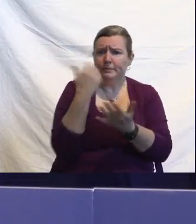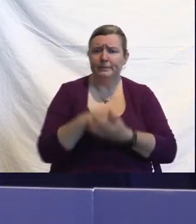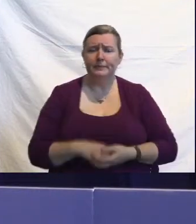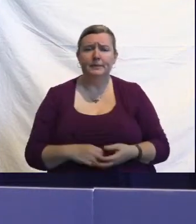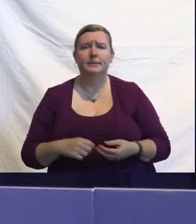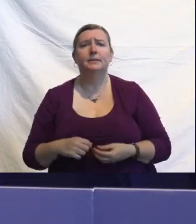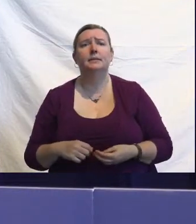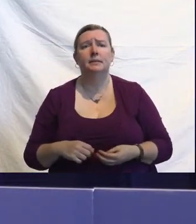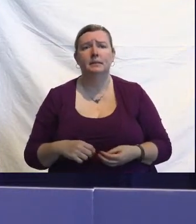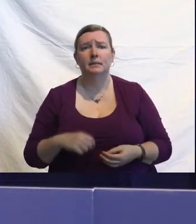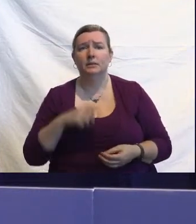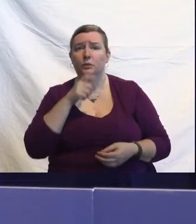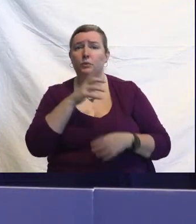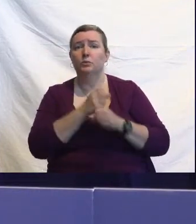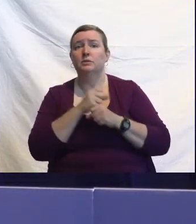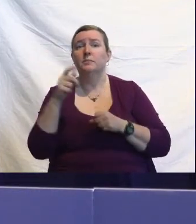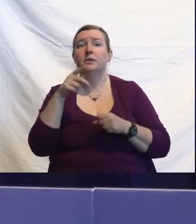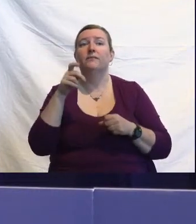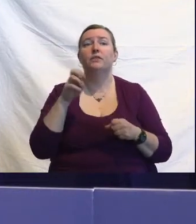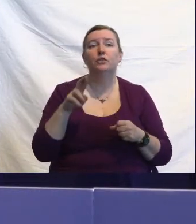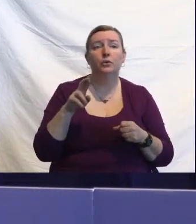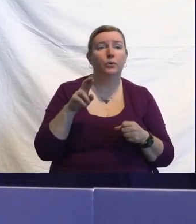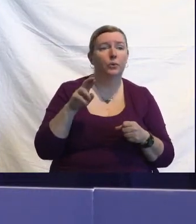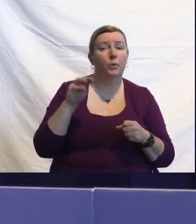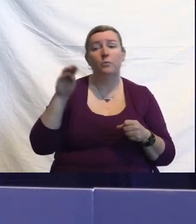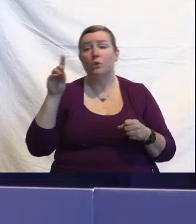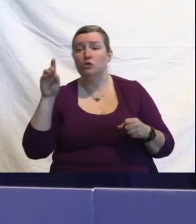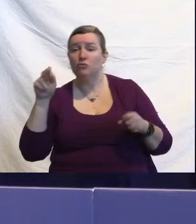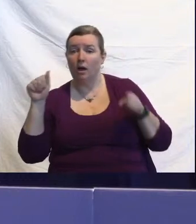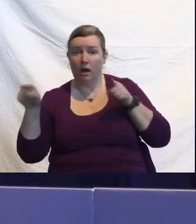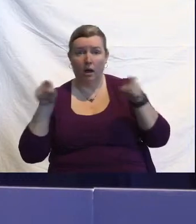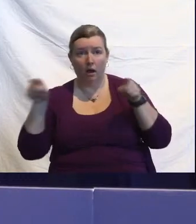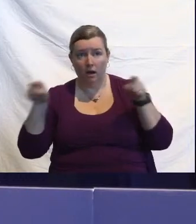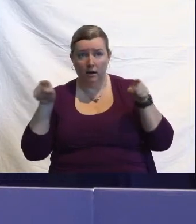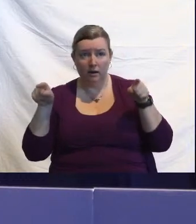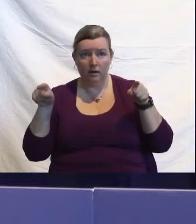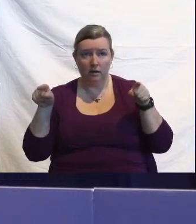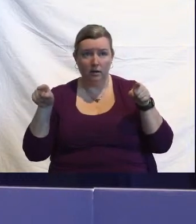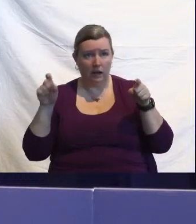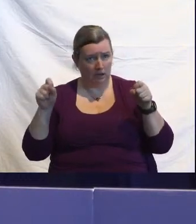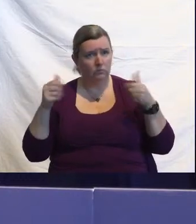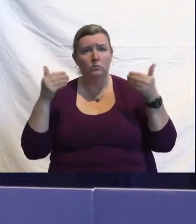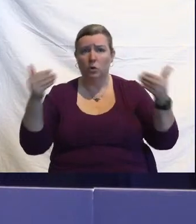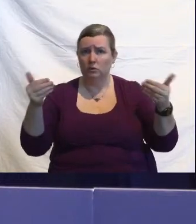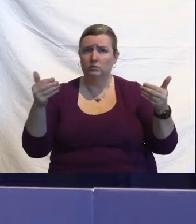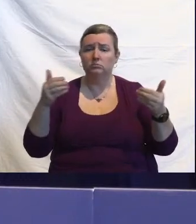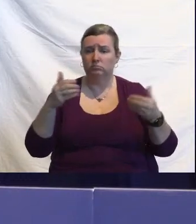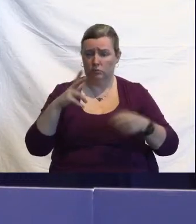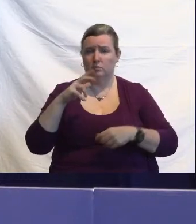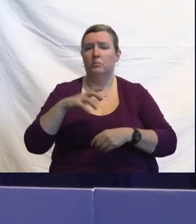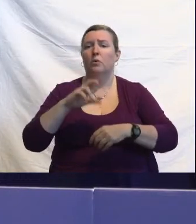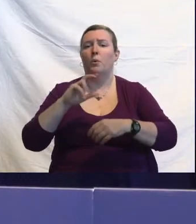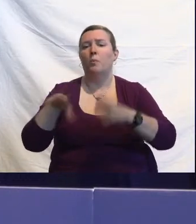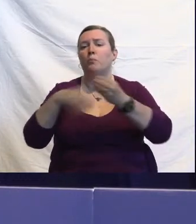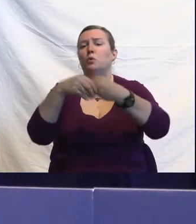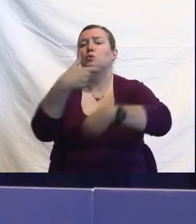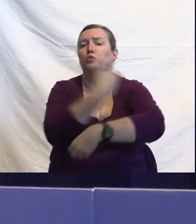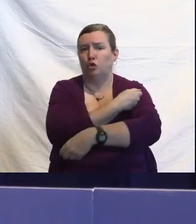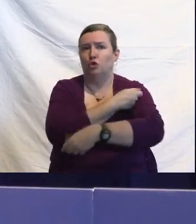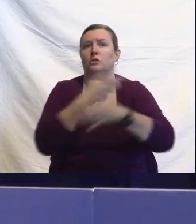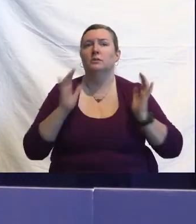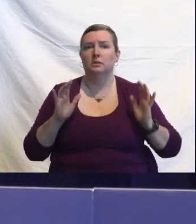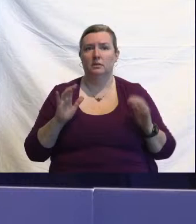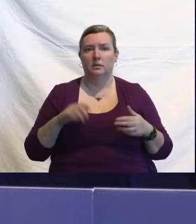or Moderna COVID-19 vaccine, the following groups are eligible for a booster at 6 months or more after